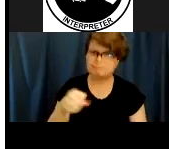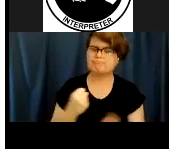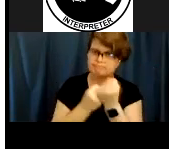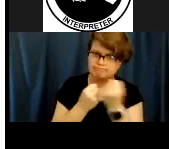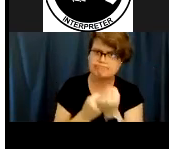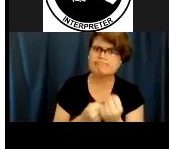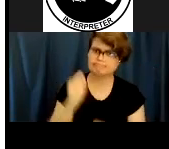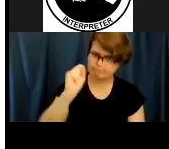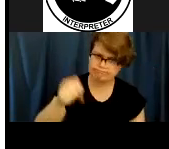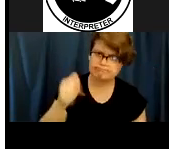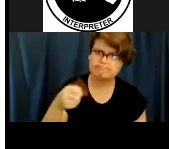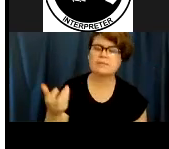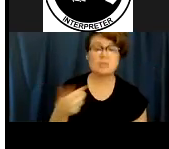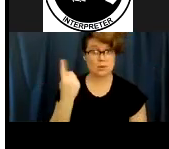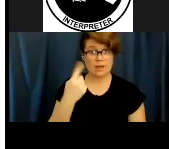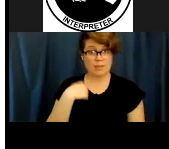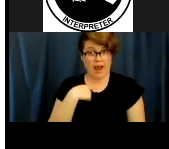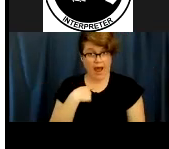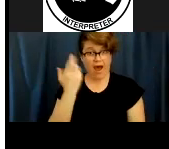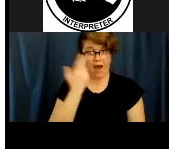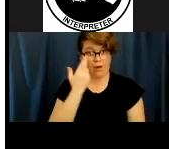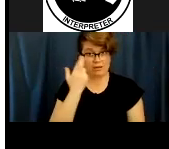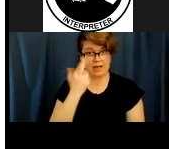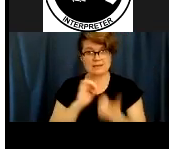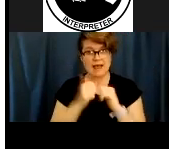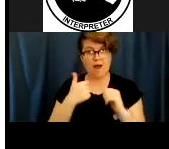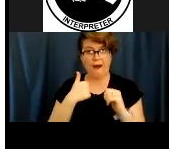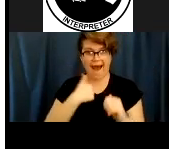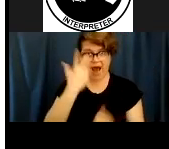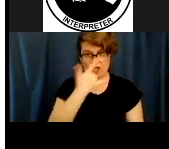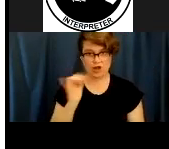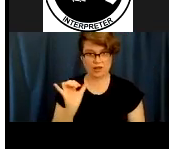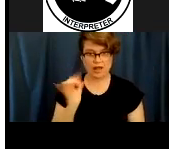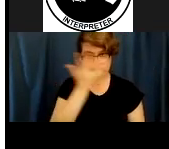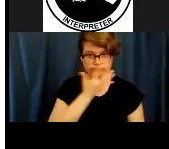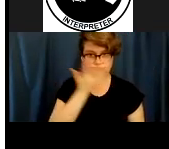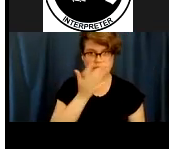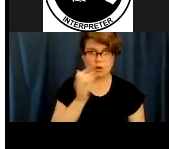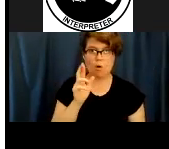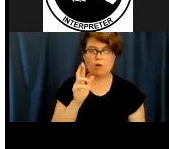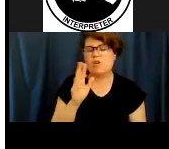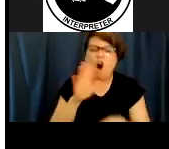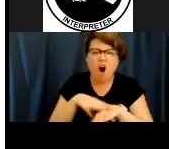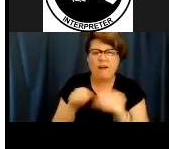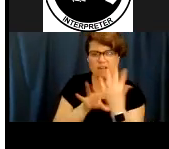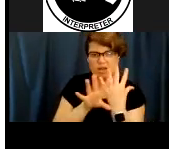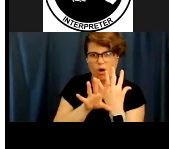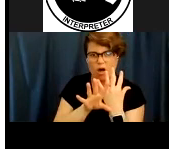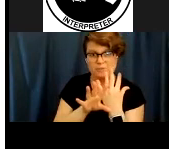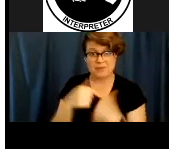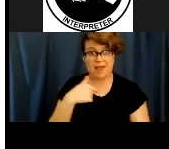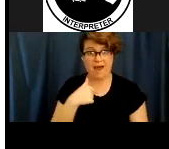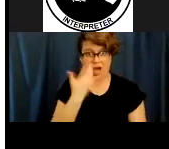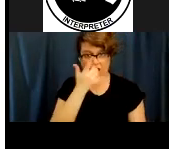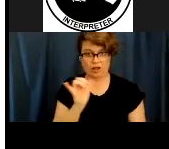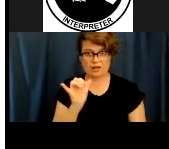think something I've come to find is the way that I come off or perhaps appear on a video call is maybe not